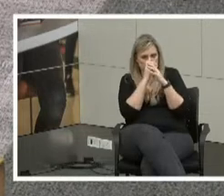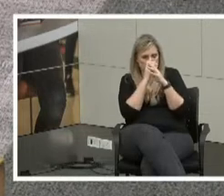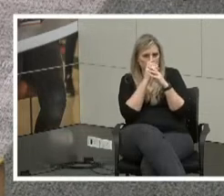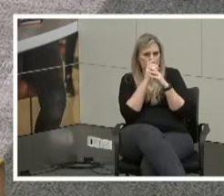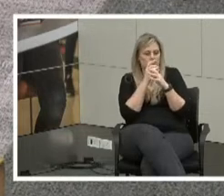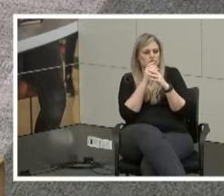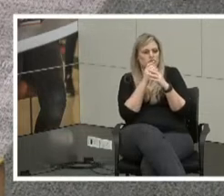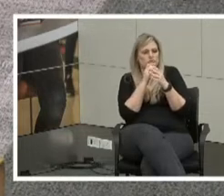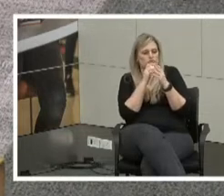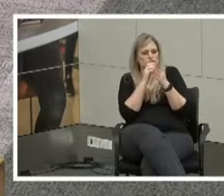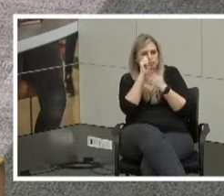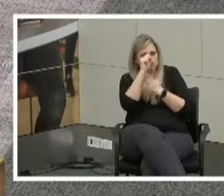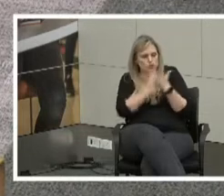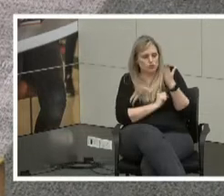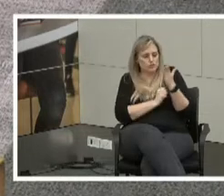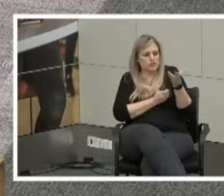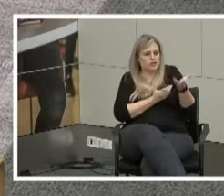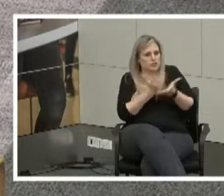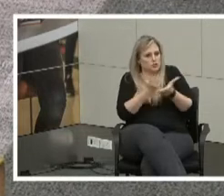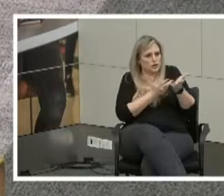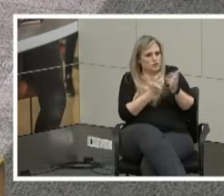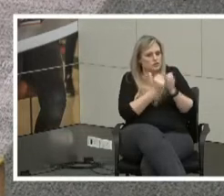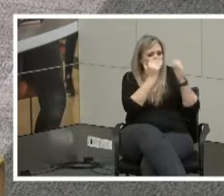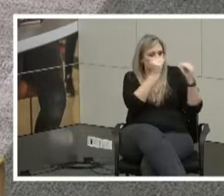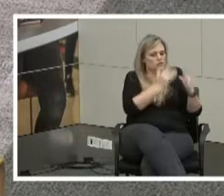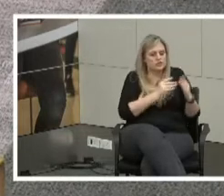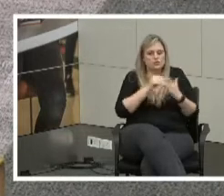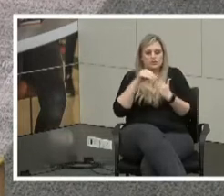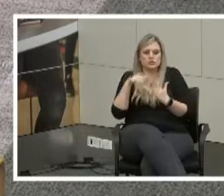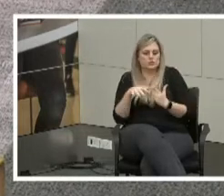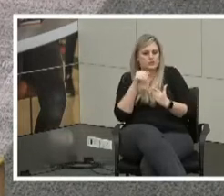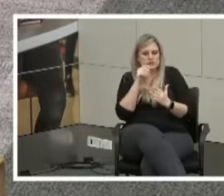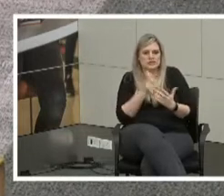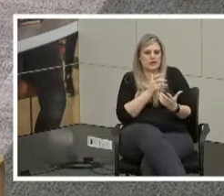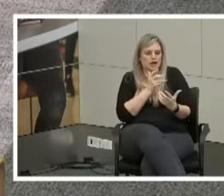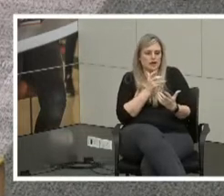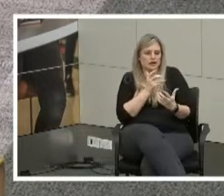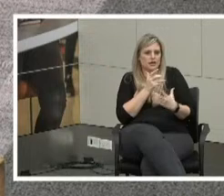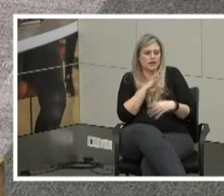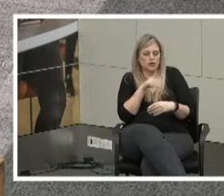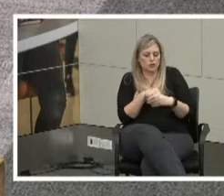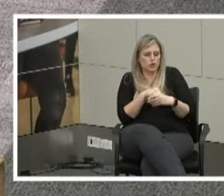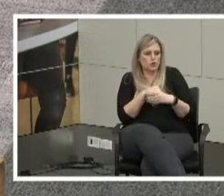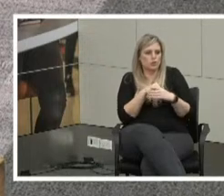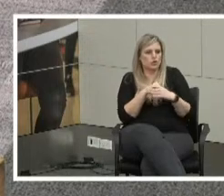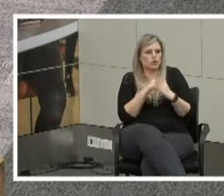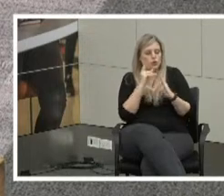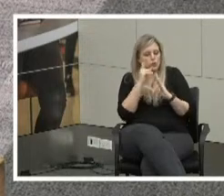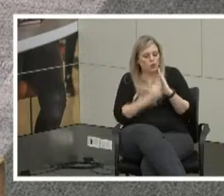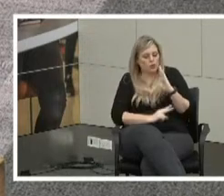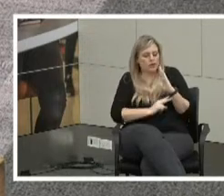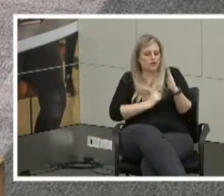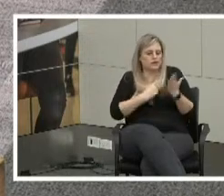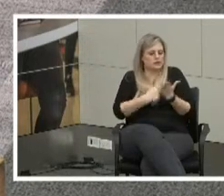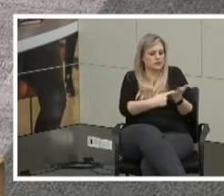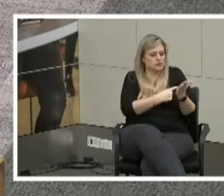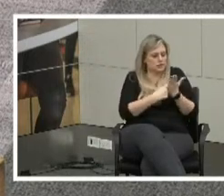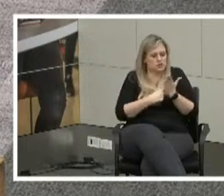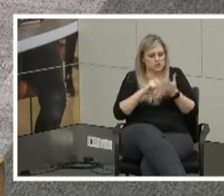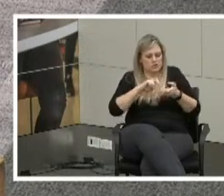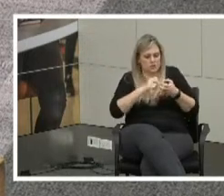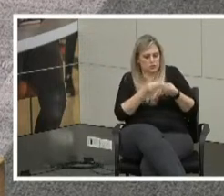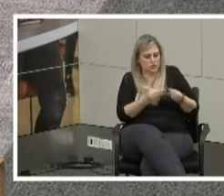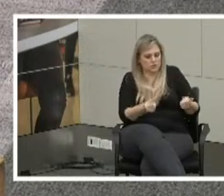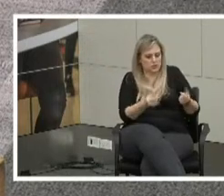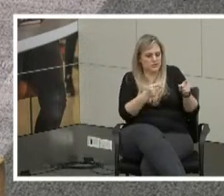interactions between teachers and students which does not accommodate the prolonged reading discussions thinking and problem solving that we